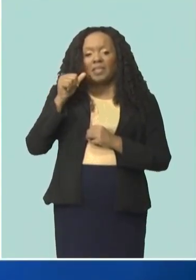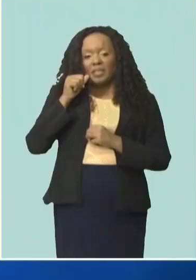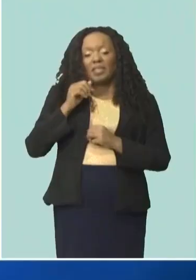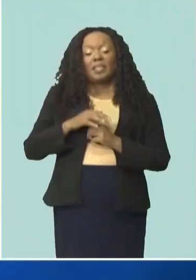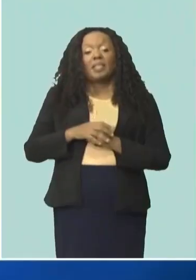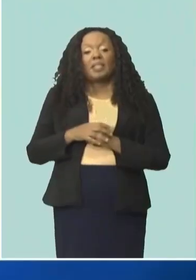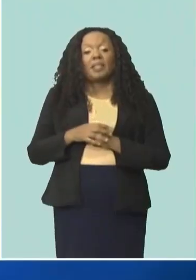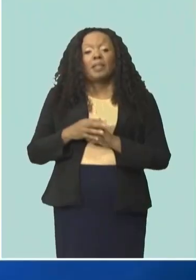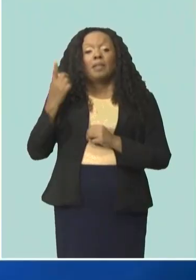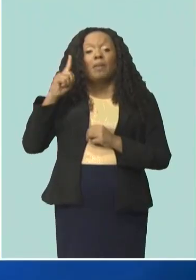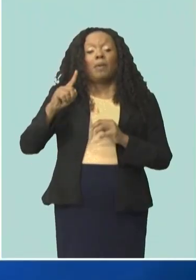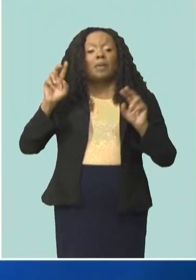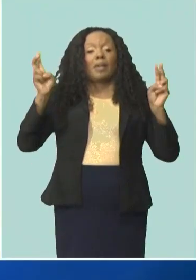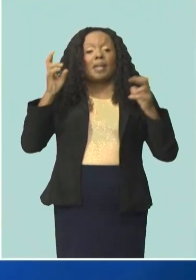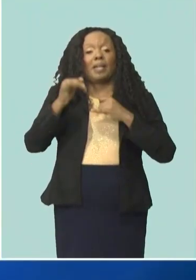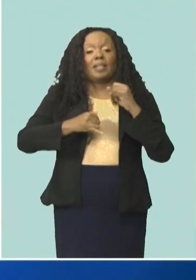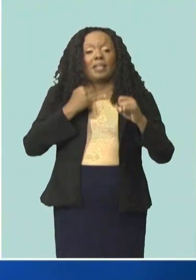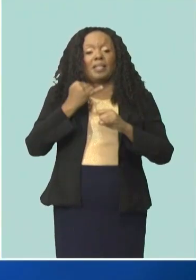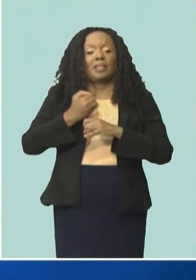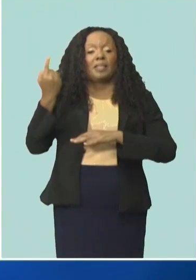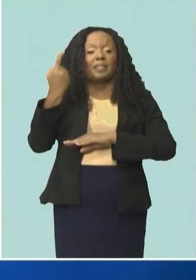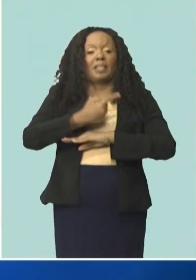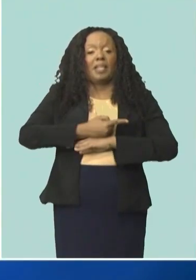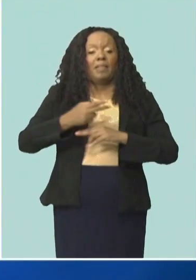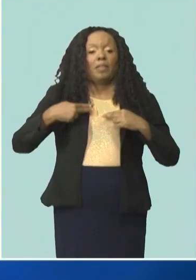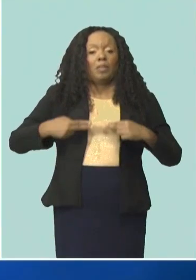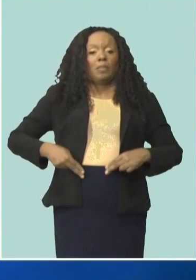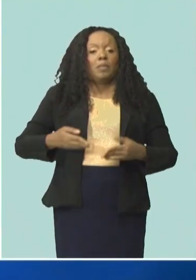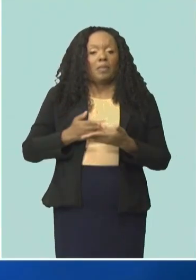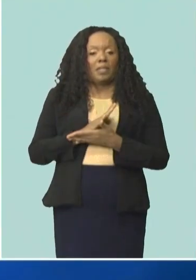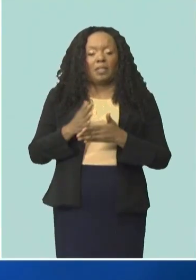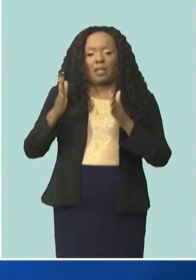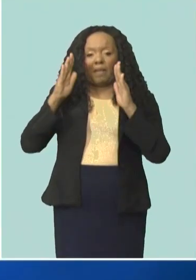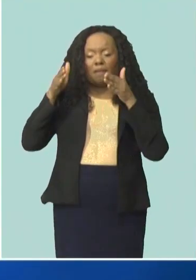of Human Rights. The discussion focused on the mandate